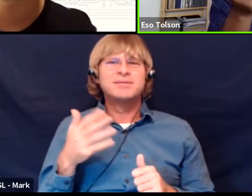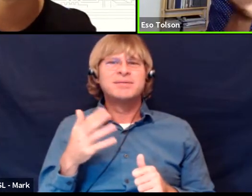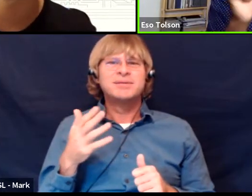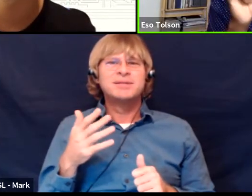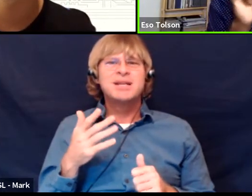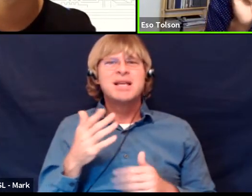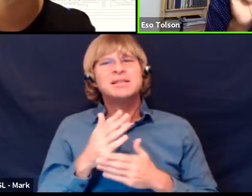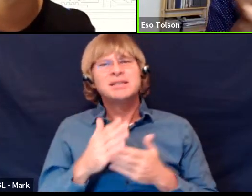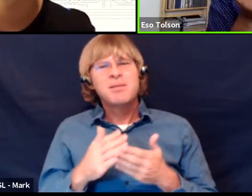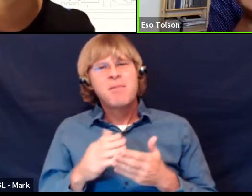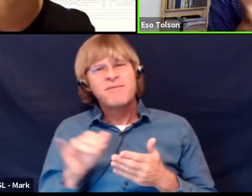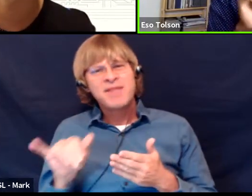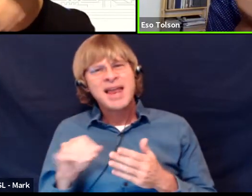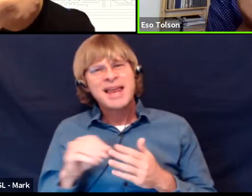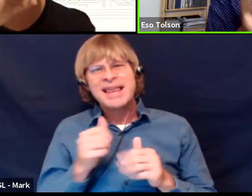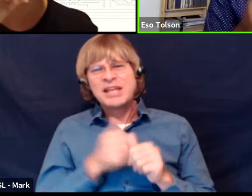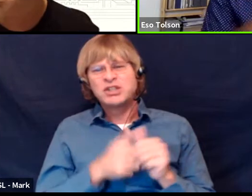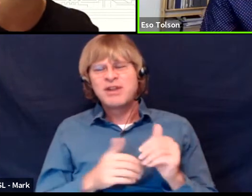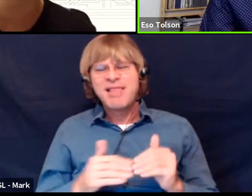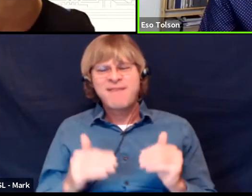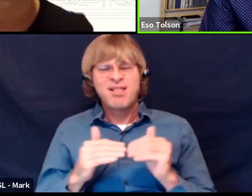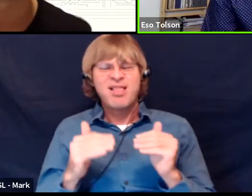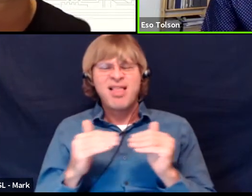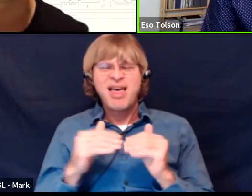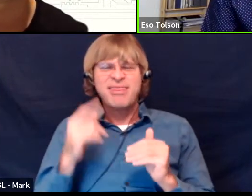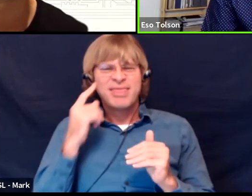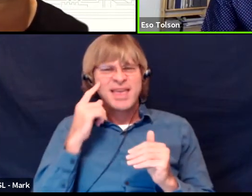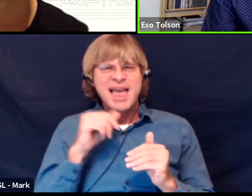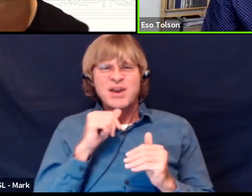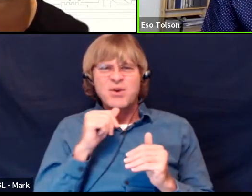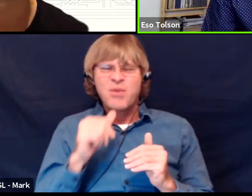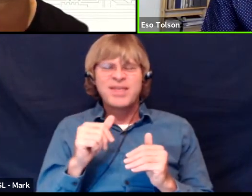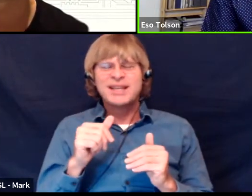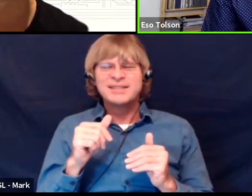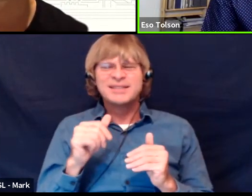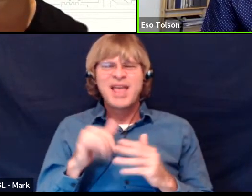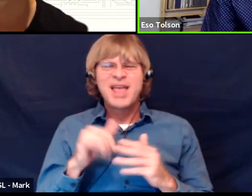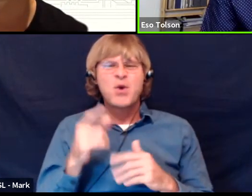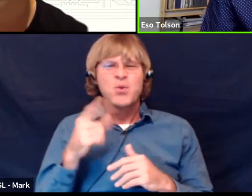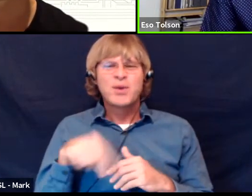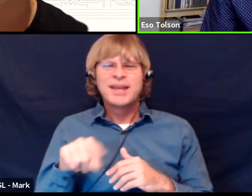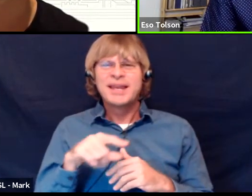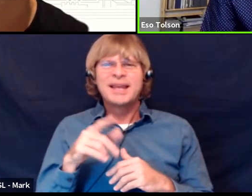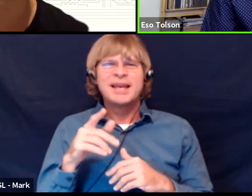a bit of that at each level, I believe. I don't think that is something that we